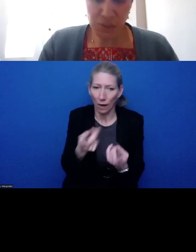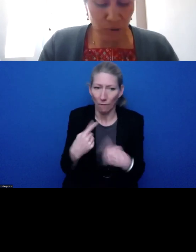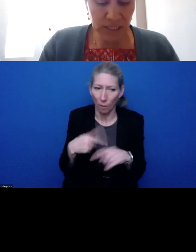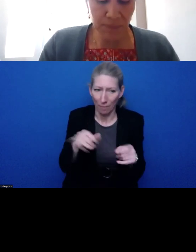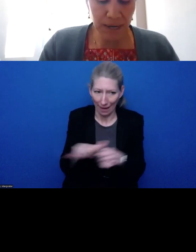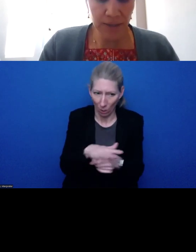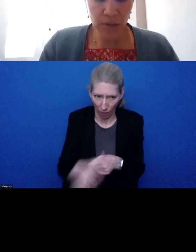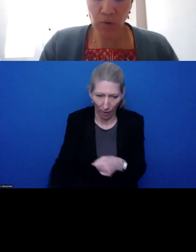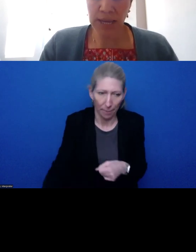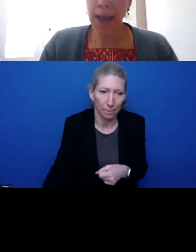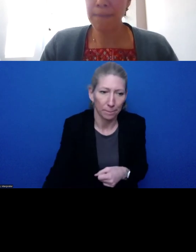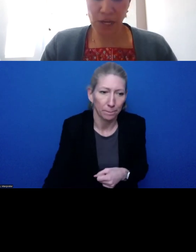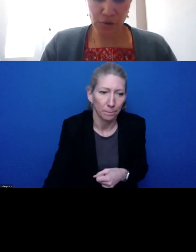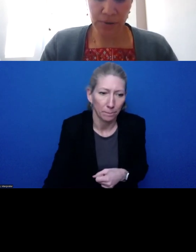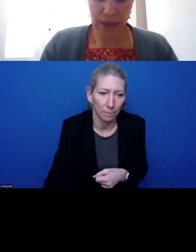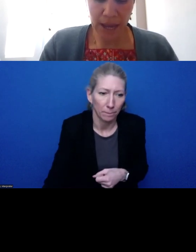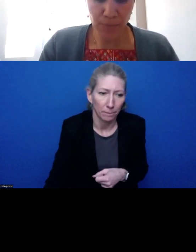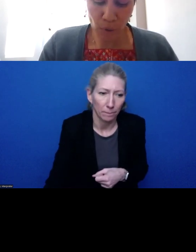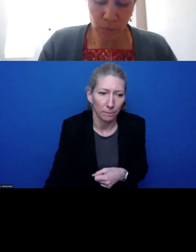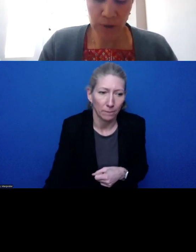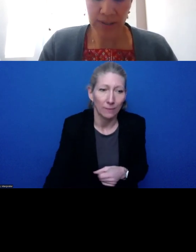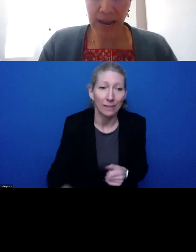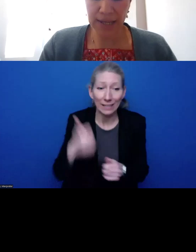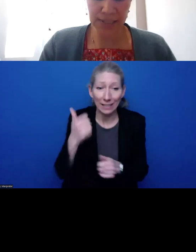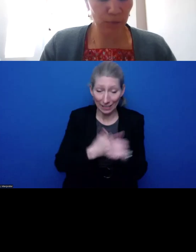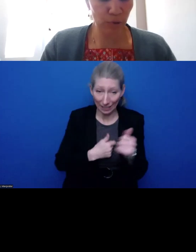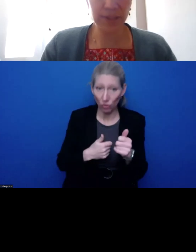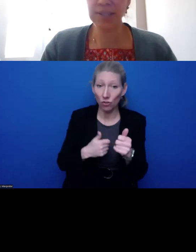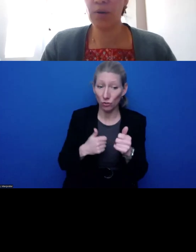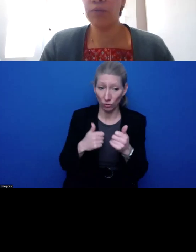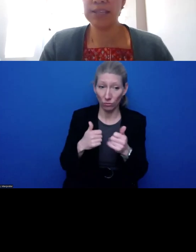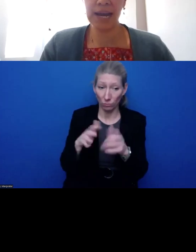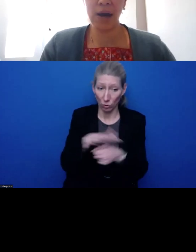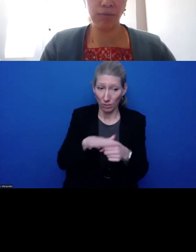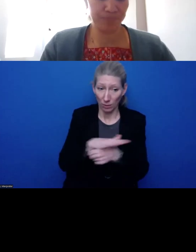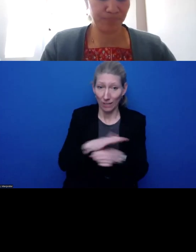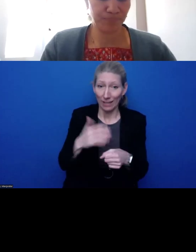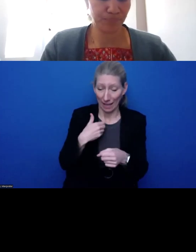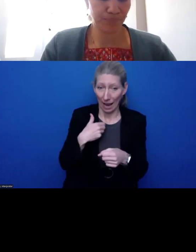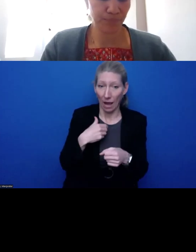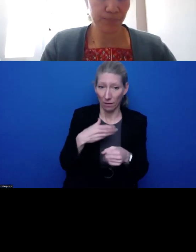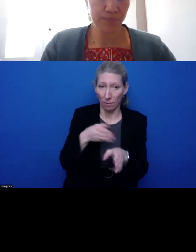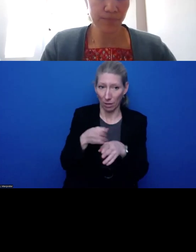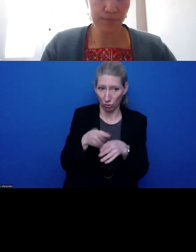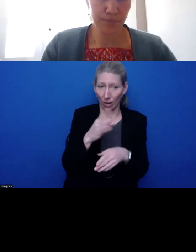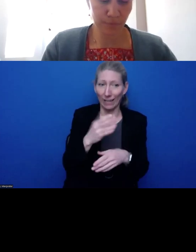In each municipality, there was a mayor, and both were the highest authorities of the town.